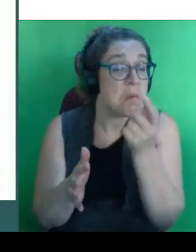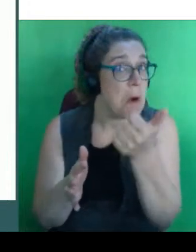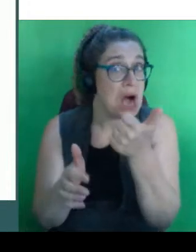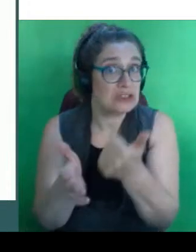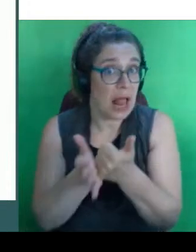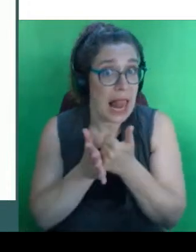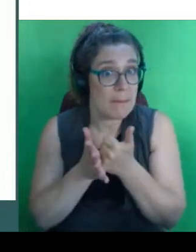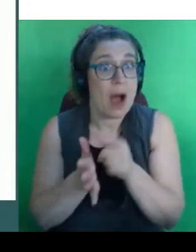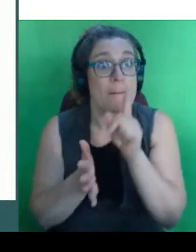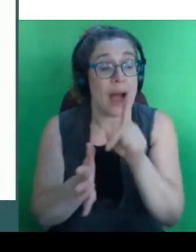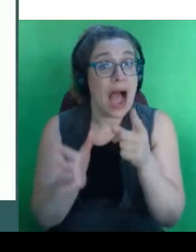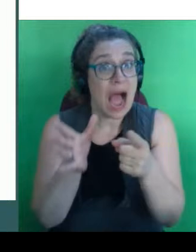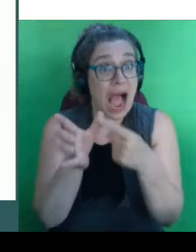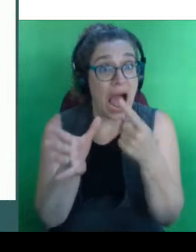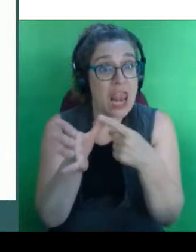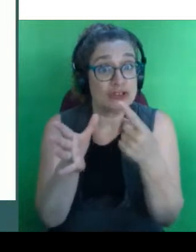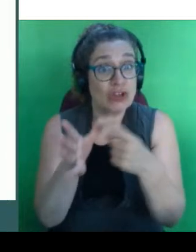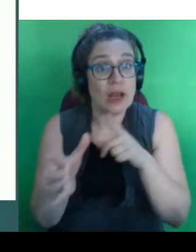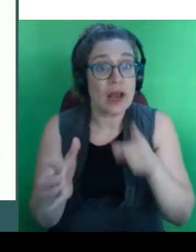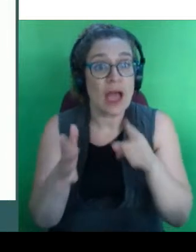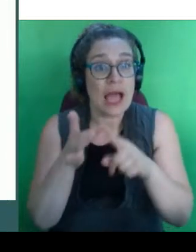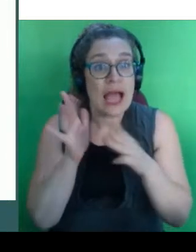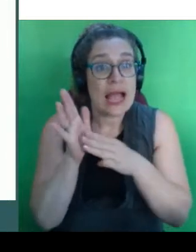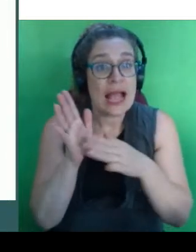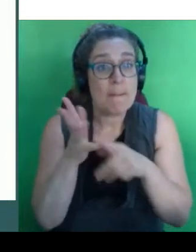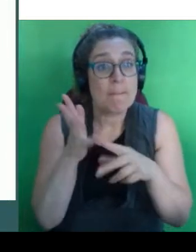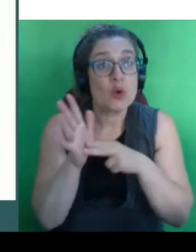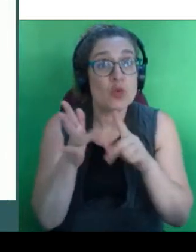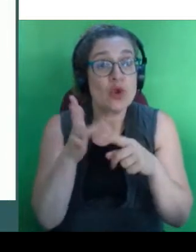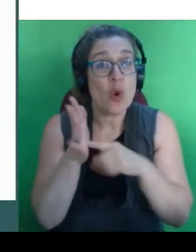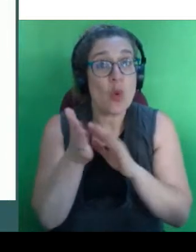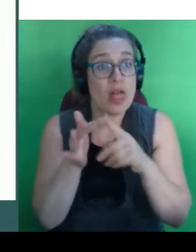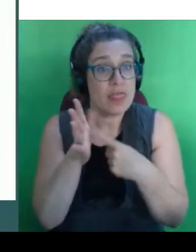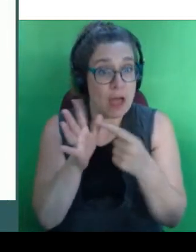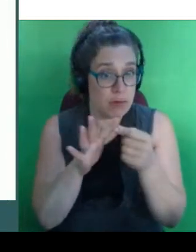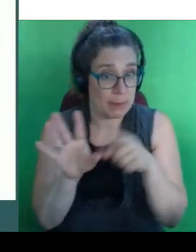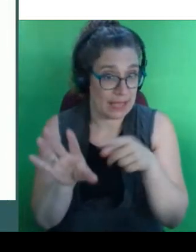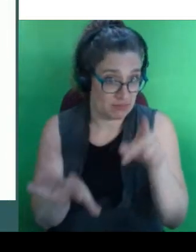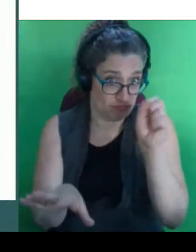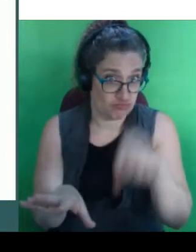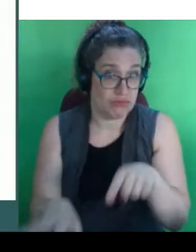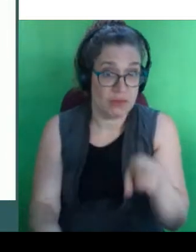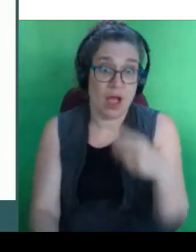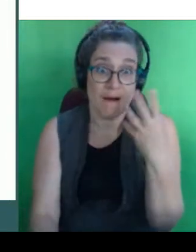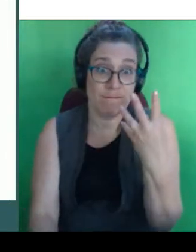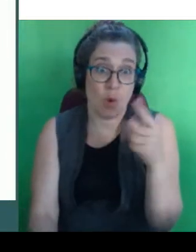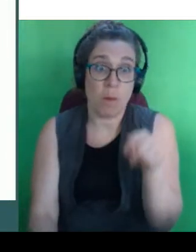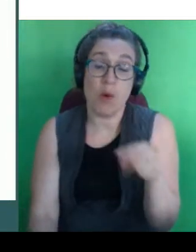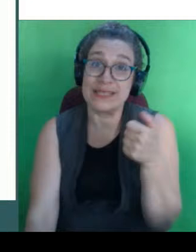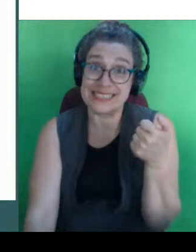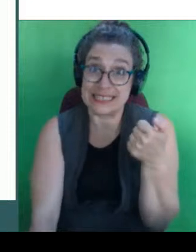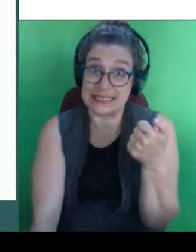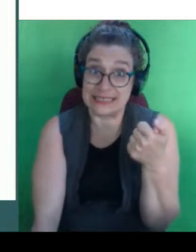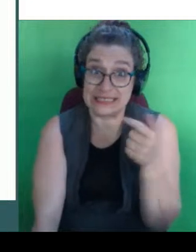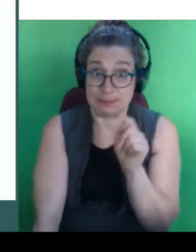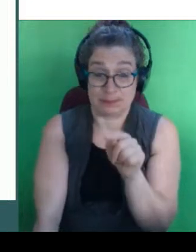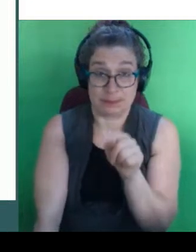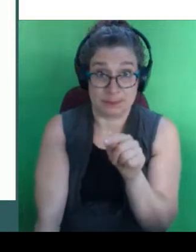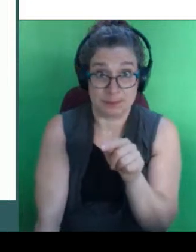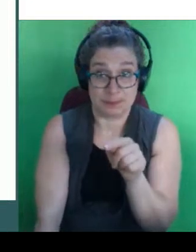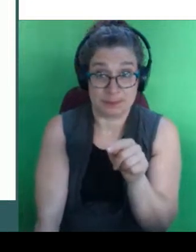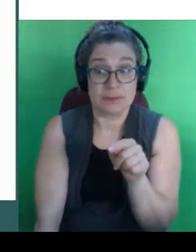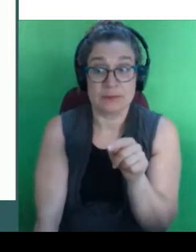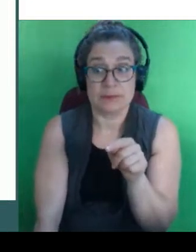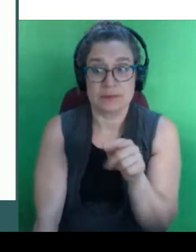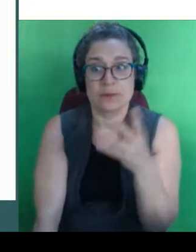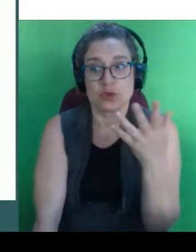allergen-specific immunotherapy is effective. 4.6 is the number needed to treat. So think about